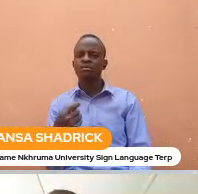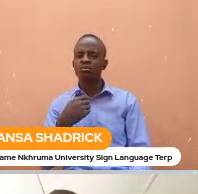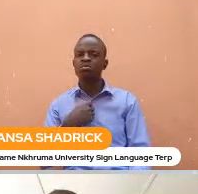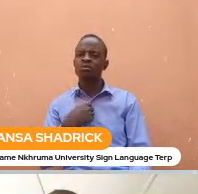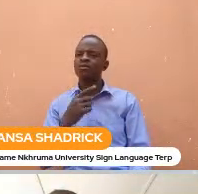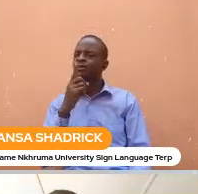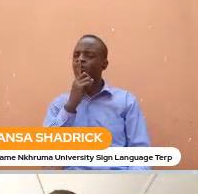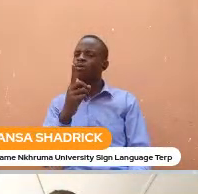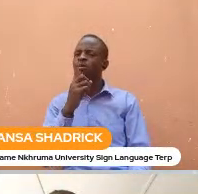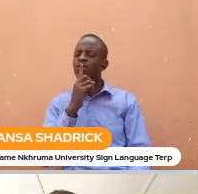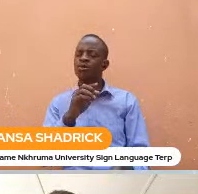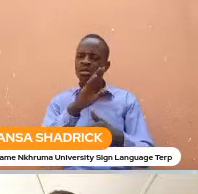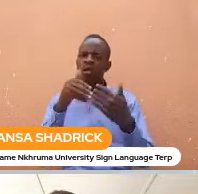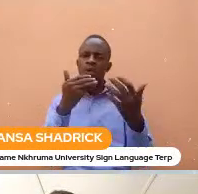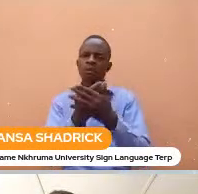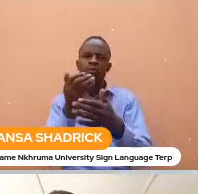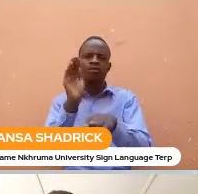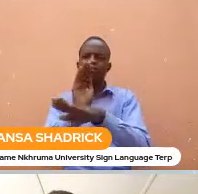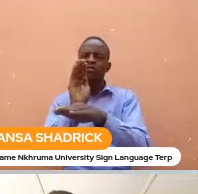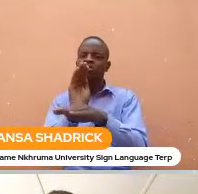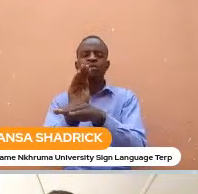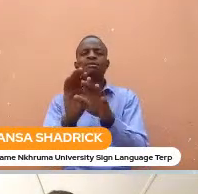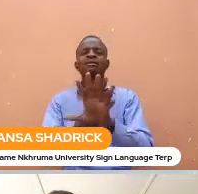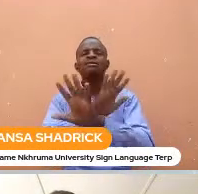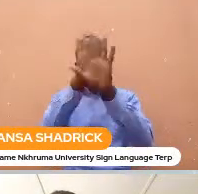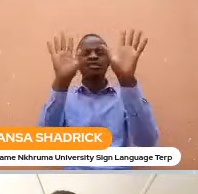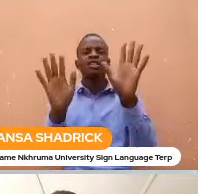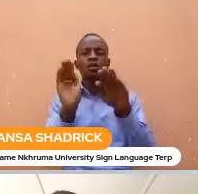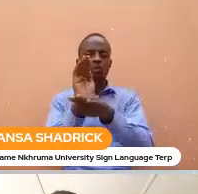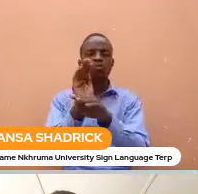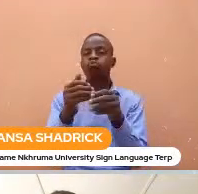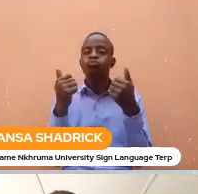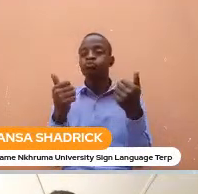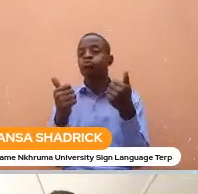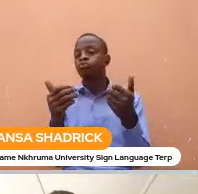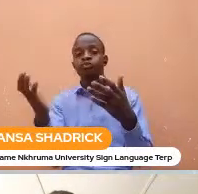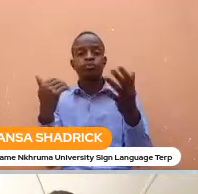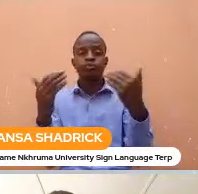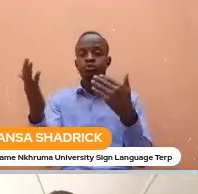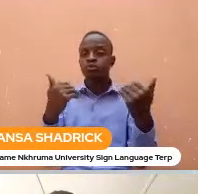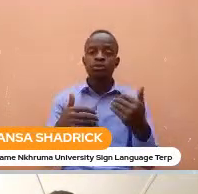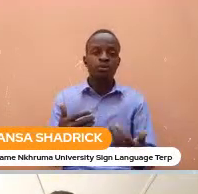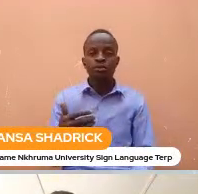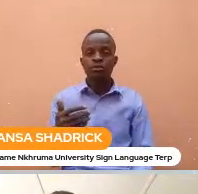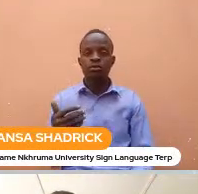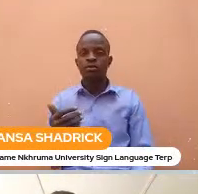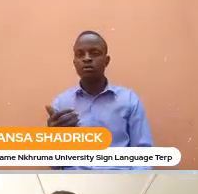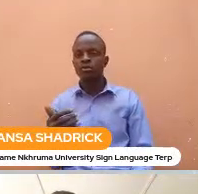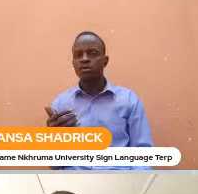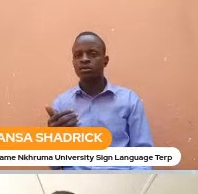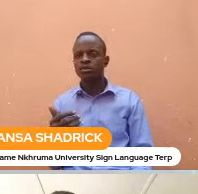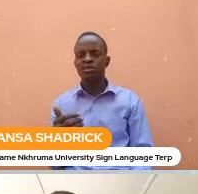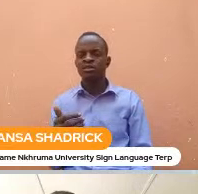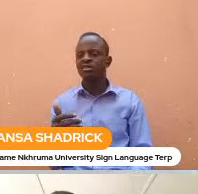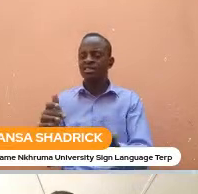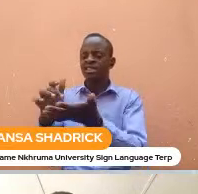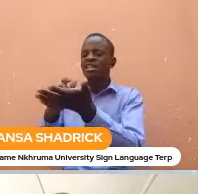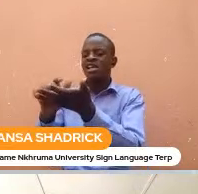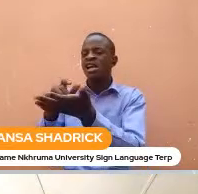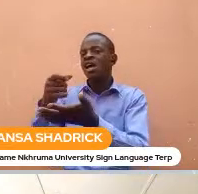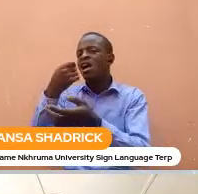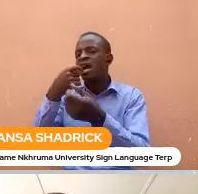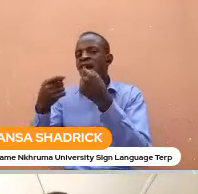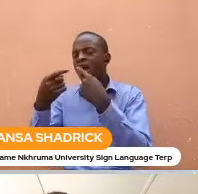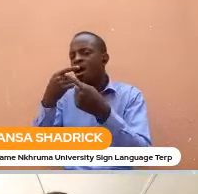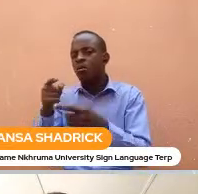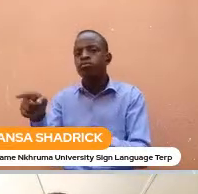regarding this very, very important topic. So now that we've spoken about what contraceptives are, we've also